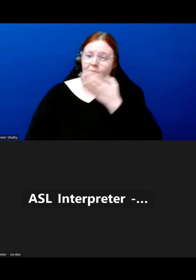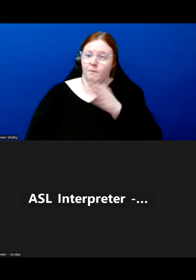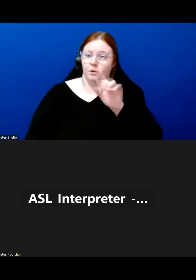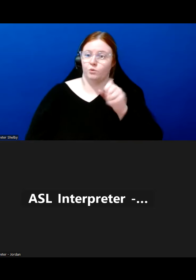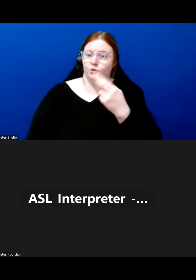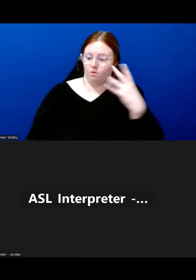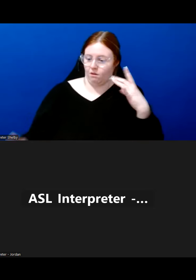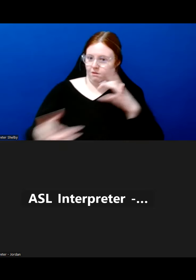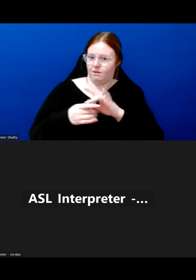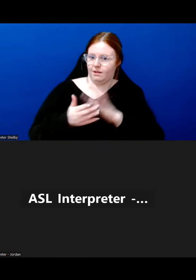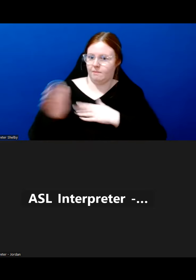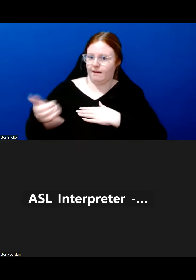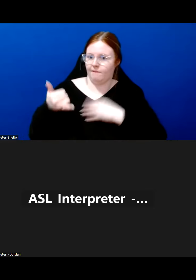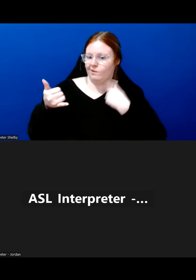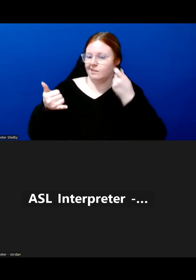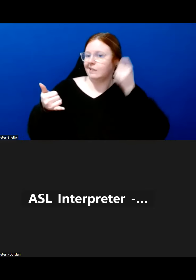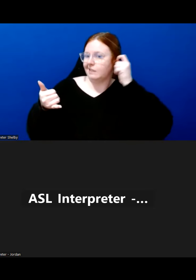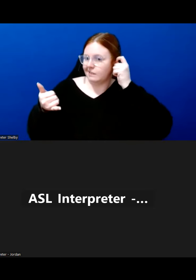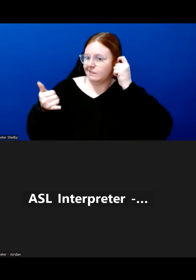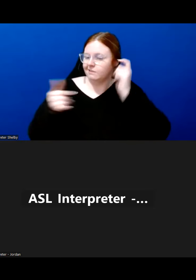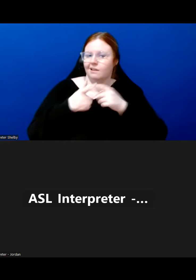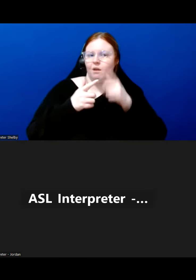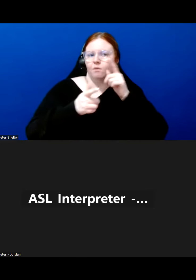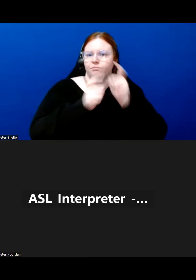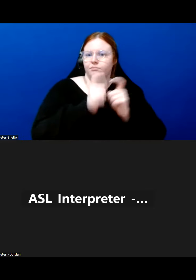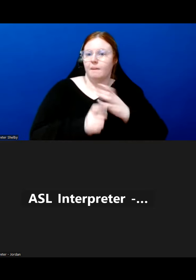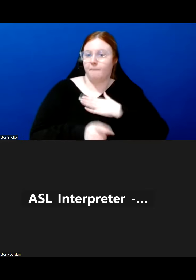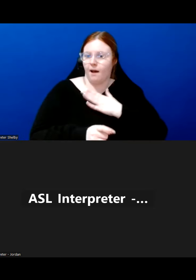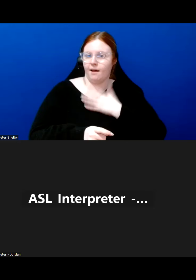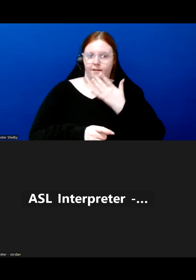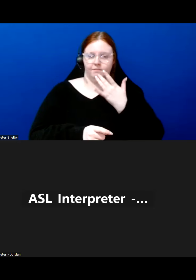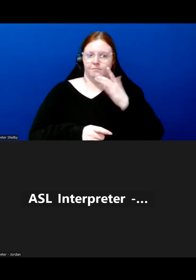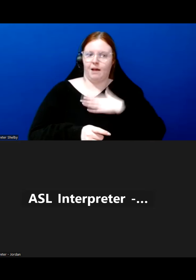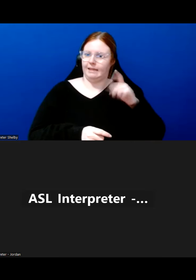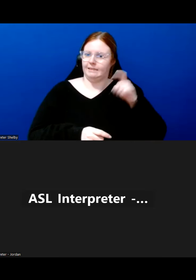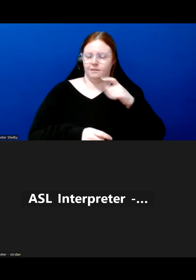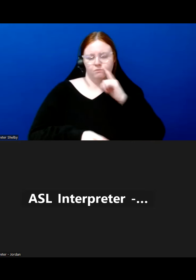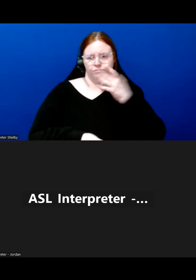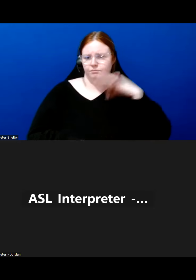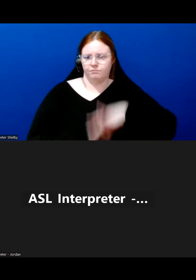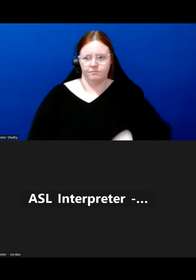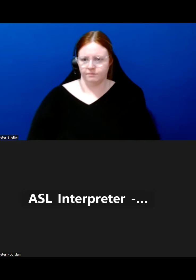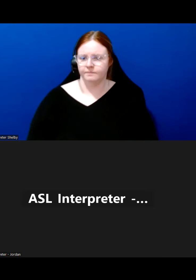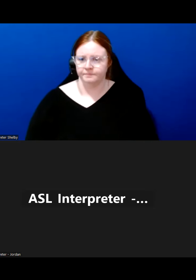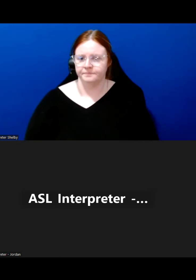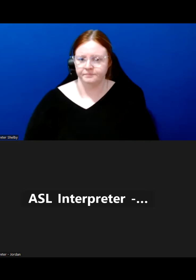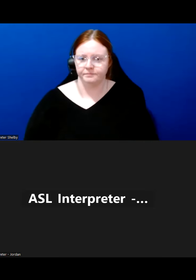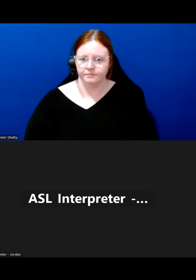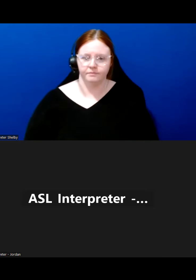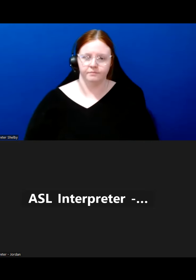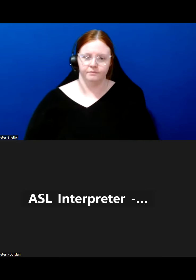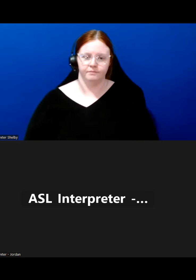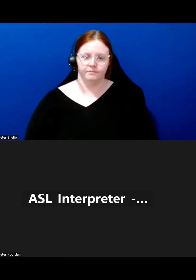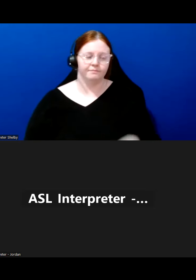hearing devices and tuned to your degree of hearing loss at that, really, really beneficial. And like Ian